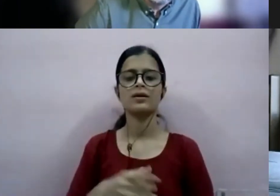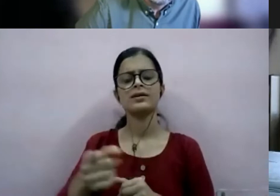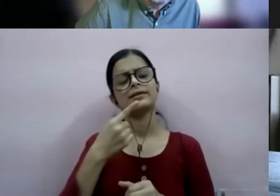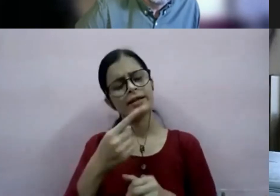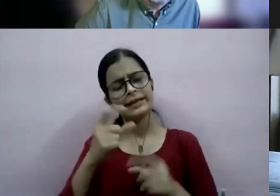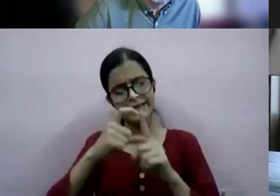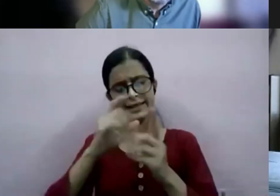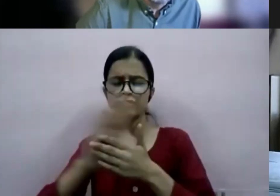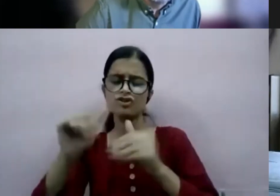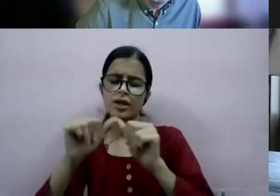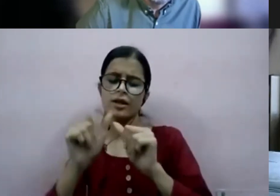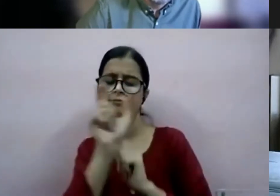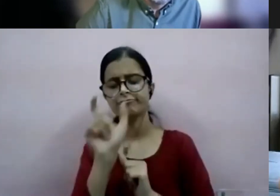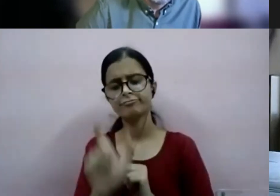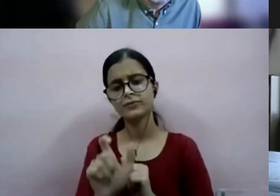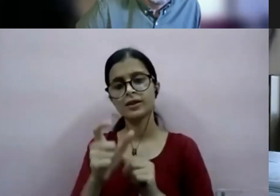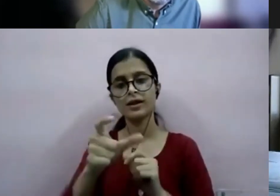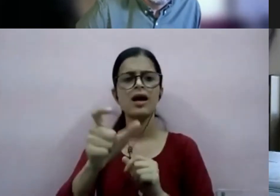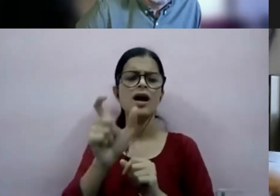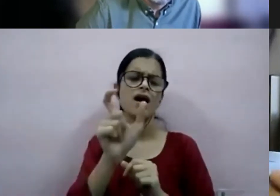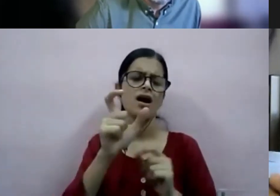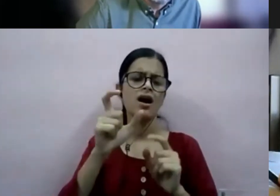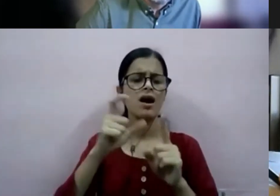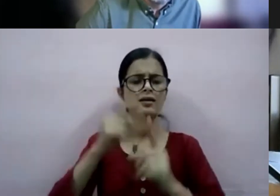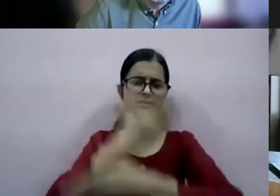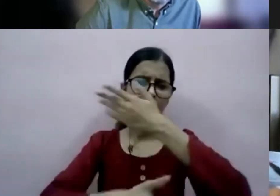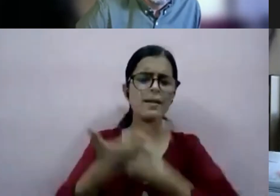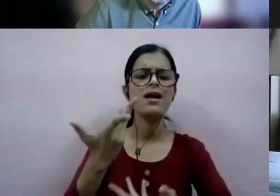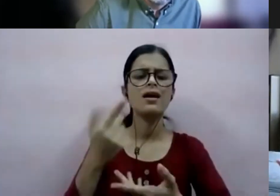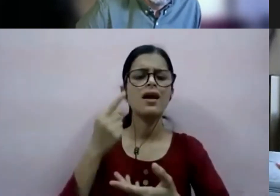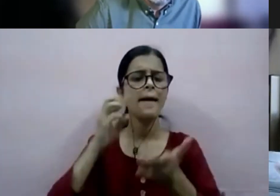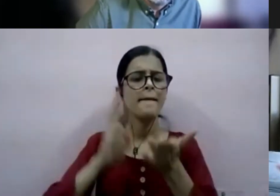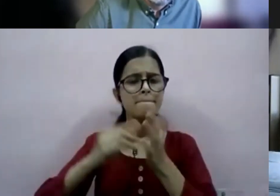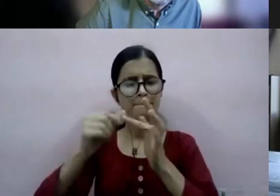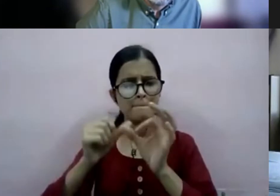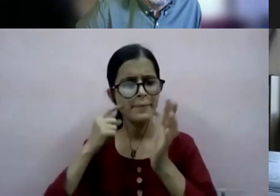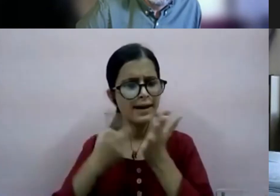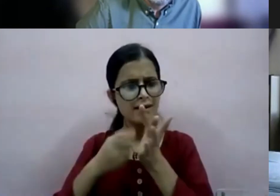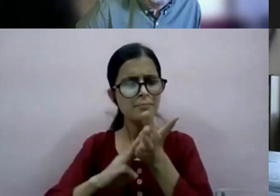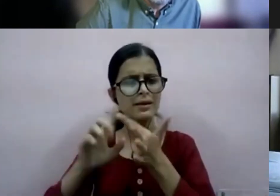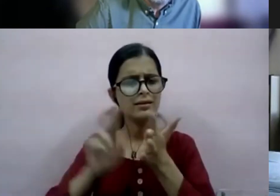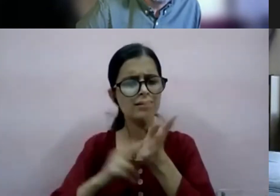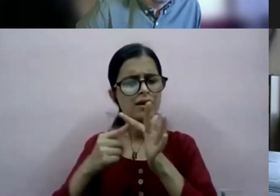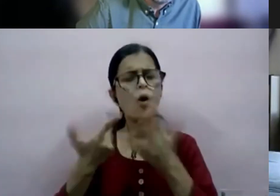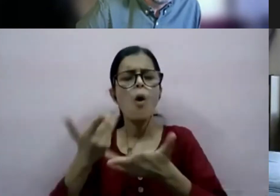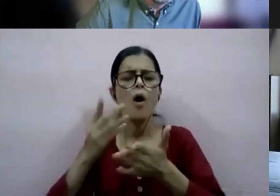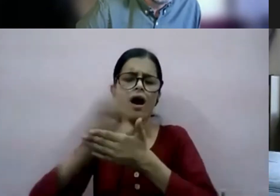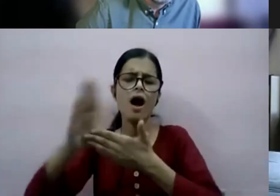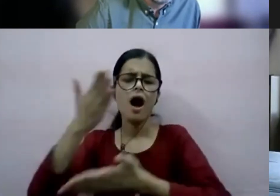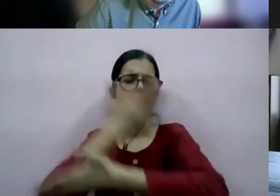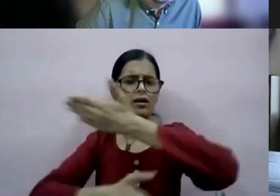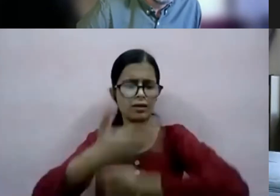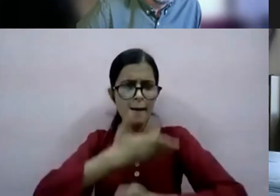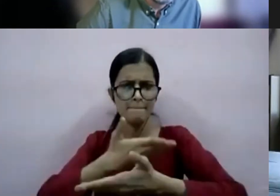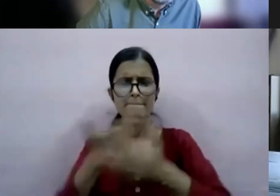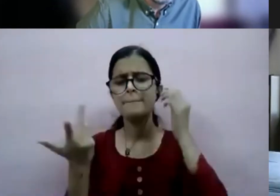three terms, disability, impairment, and handicap. So this handicap term that I fail to make sense of,